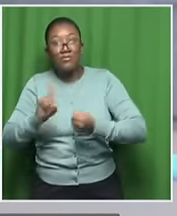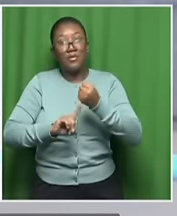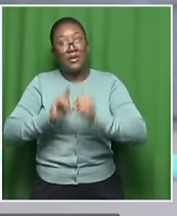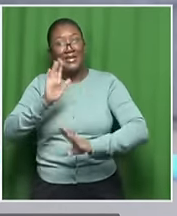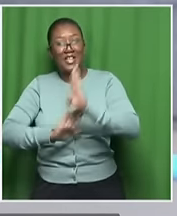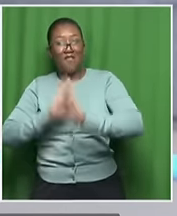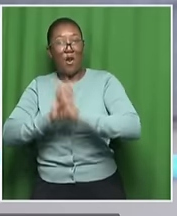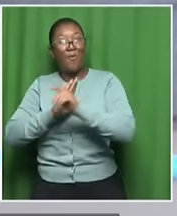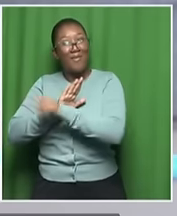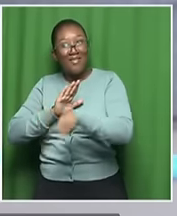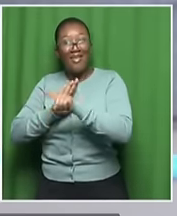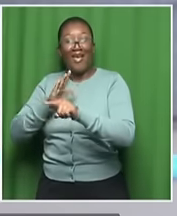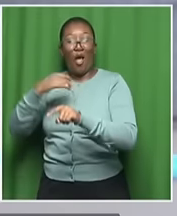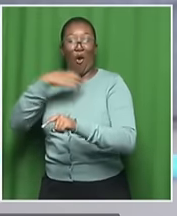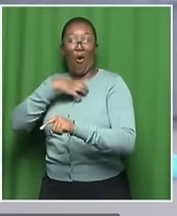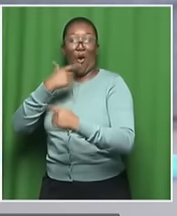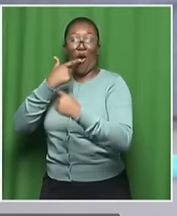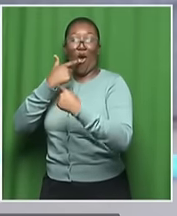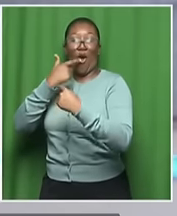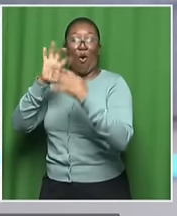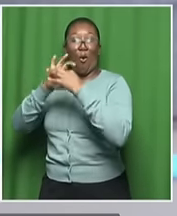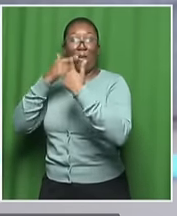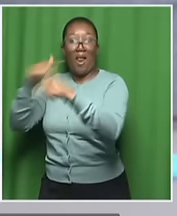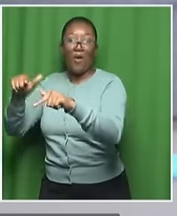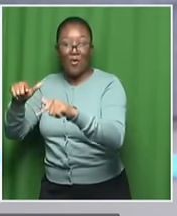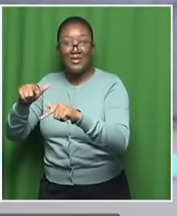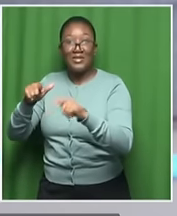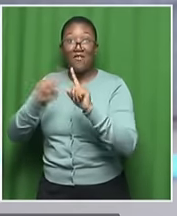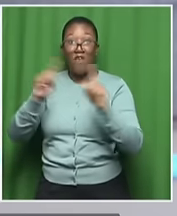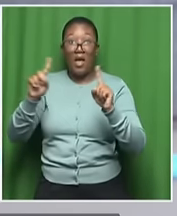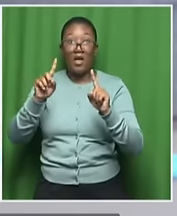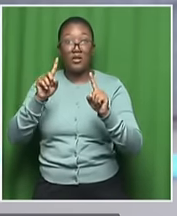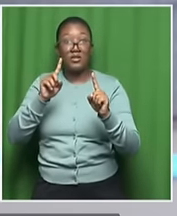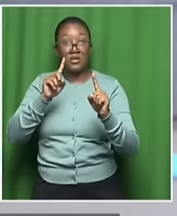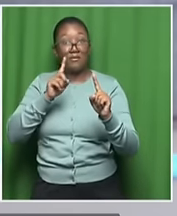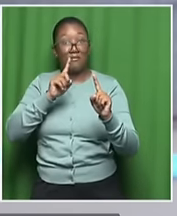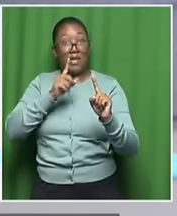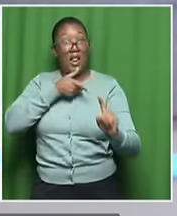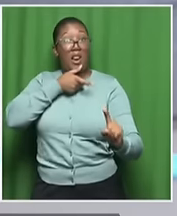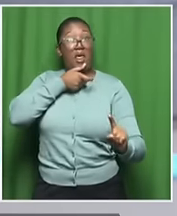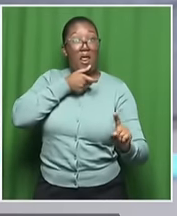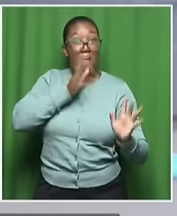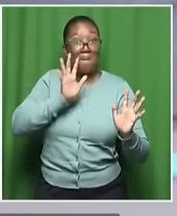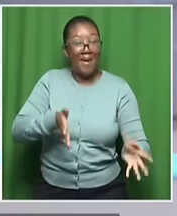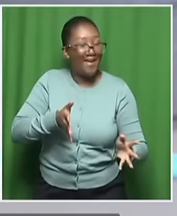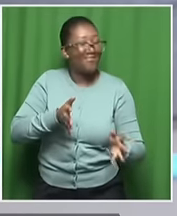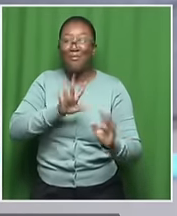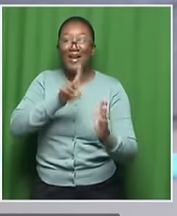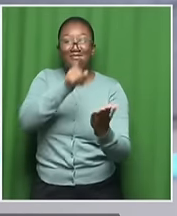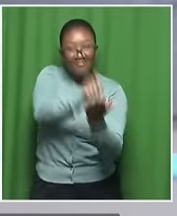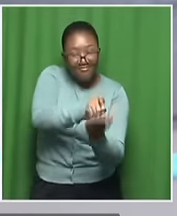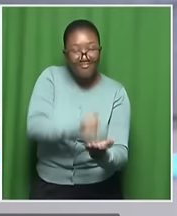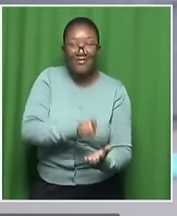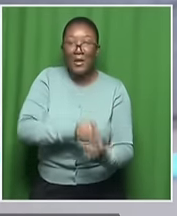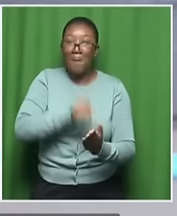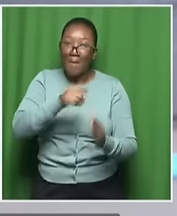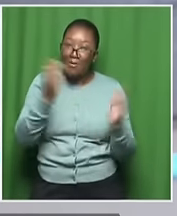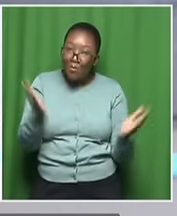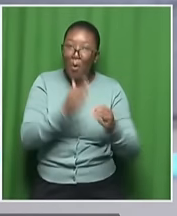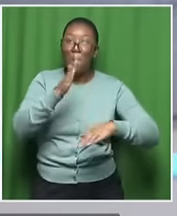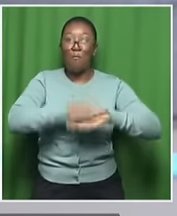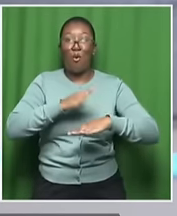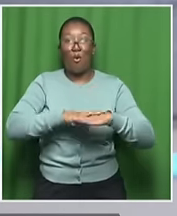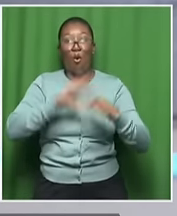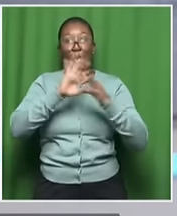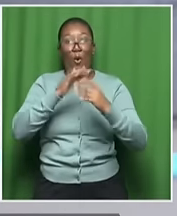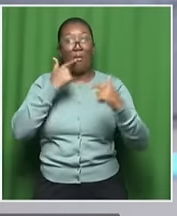that it's not just spoken, but it's written, and right up to academic level at tertiary, where the language is